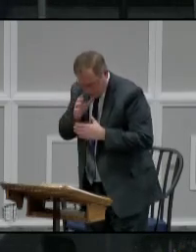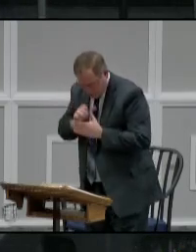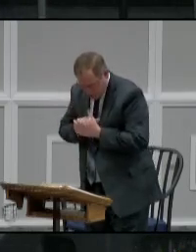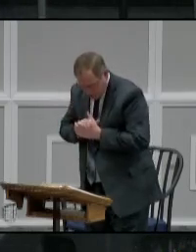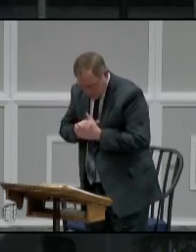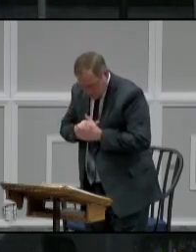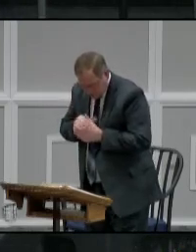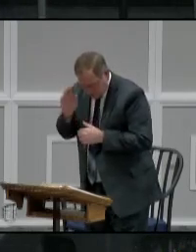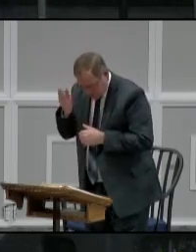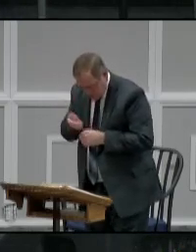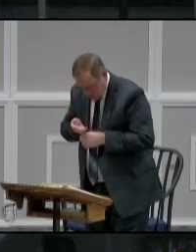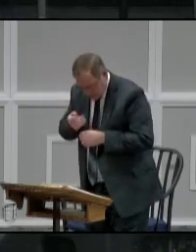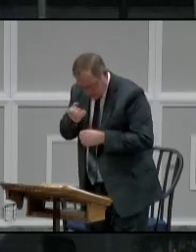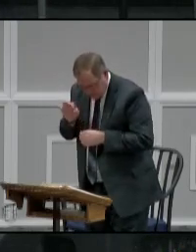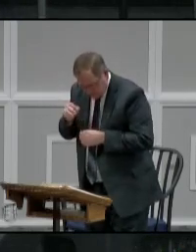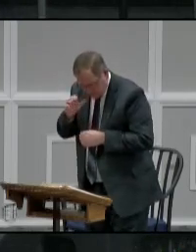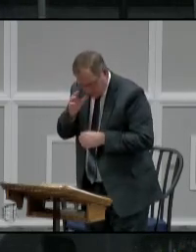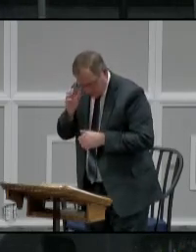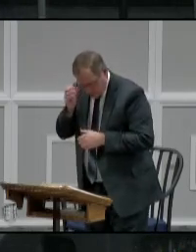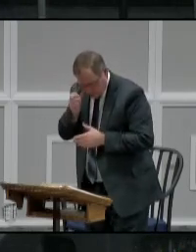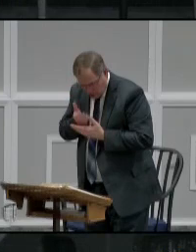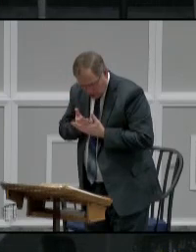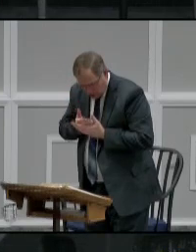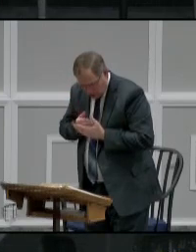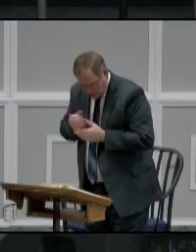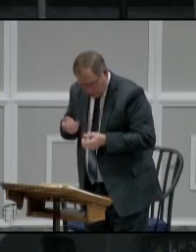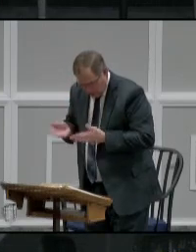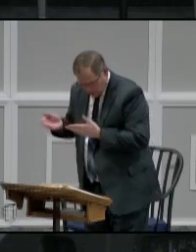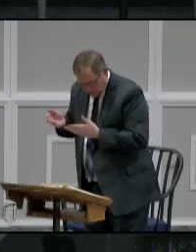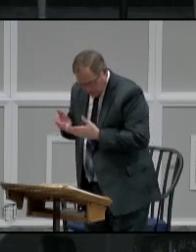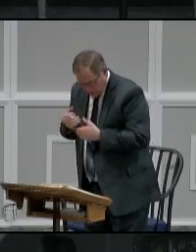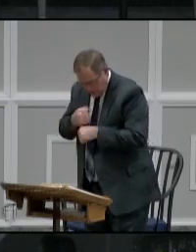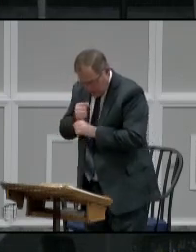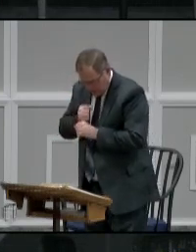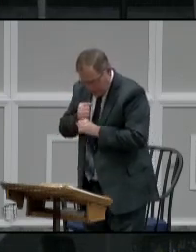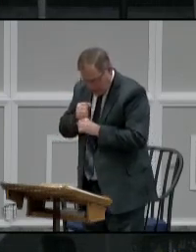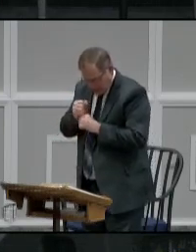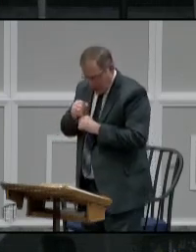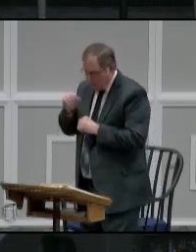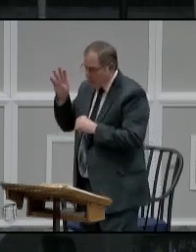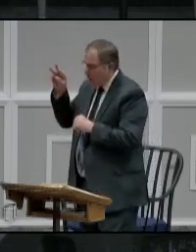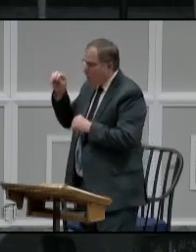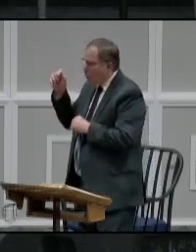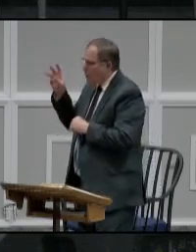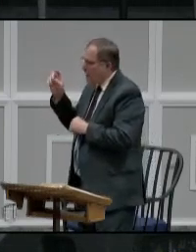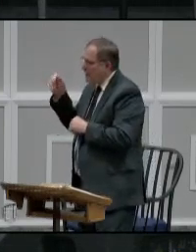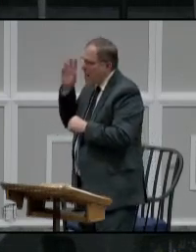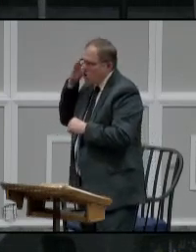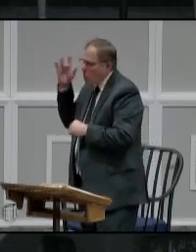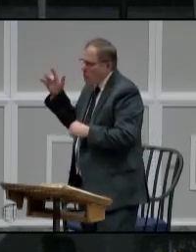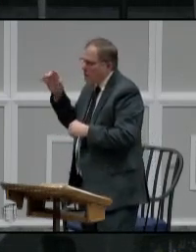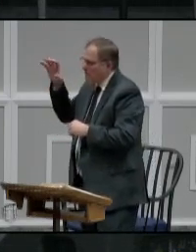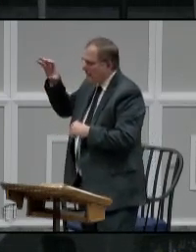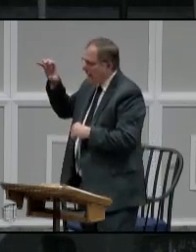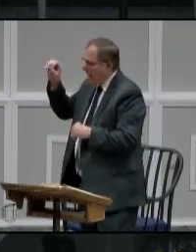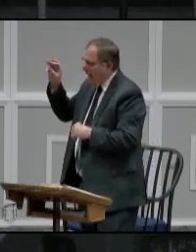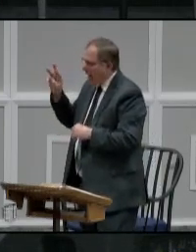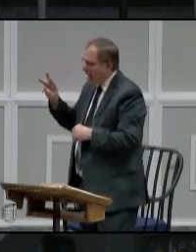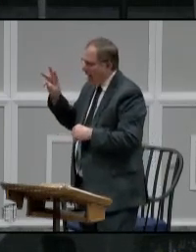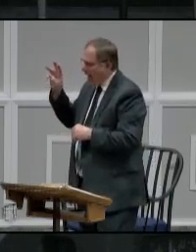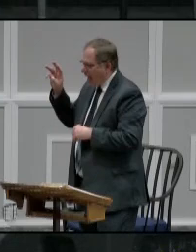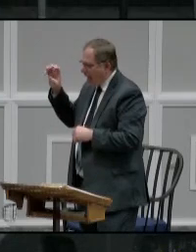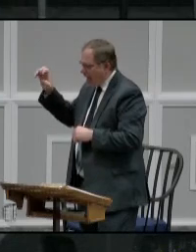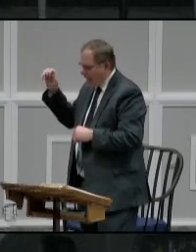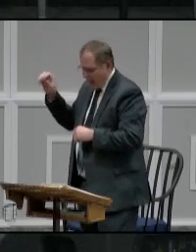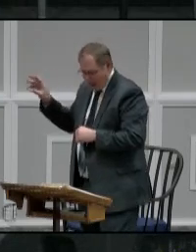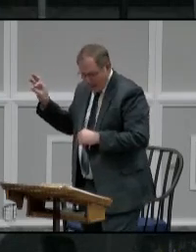tool, after he had made it a molten calf. And they said, These be thy gods, O Israel,